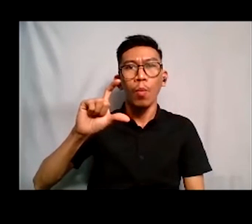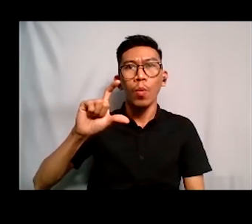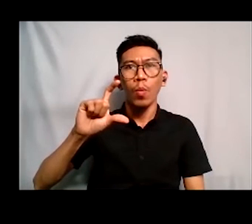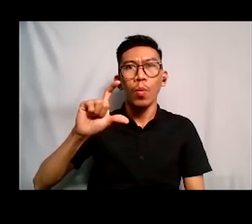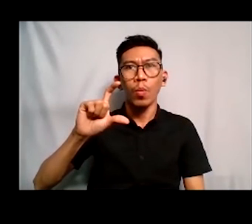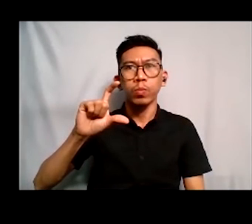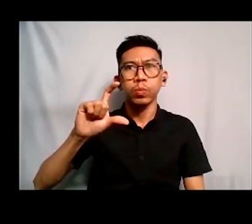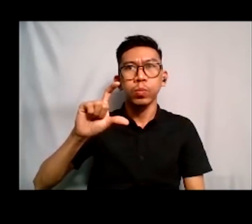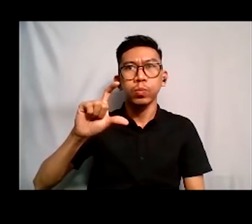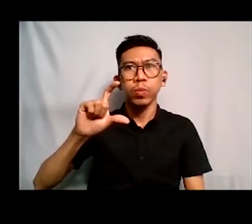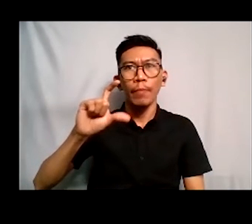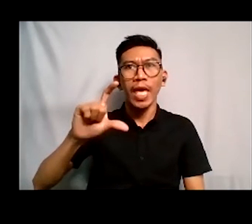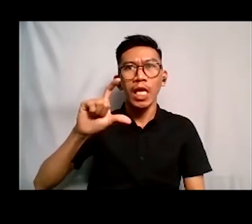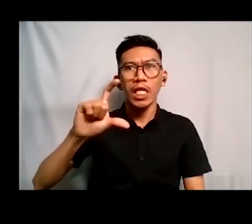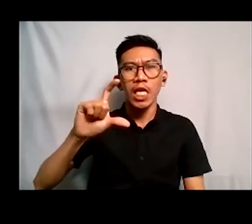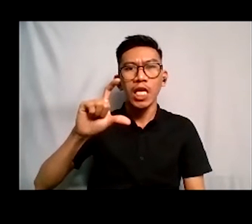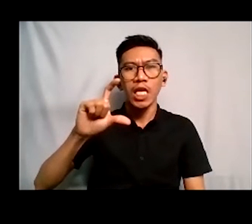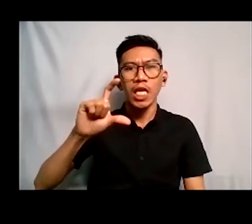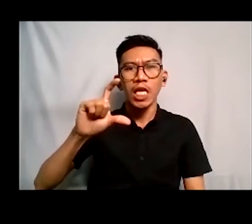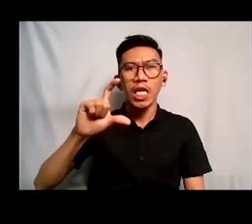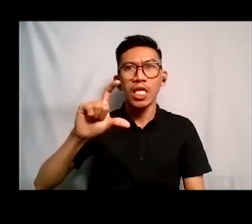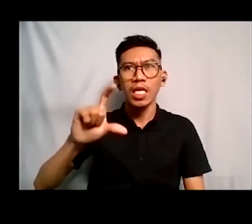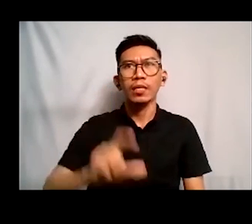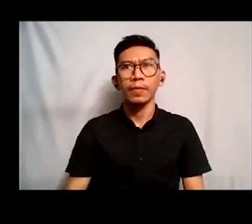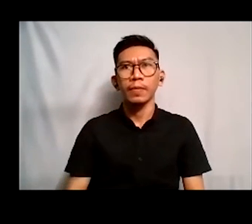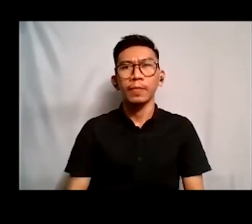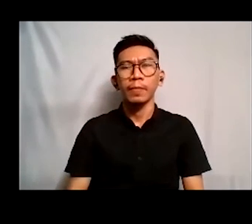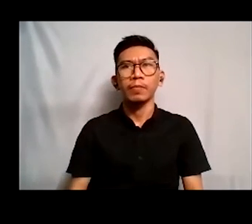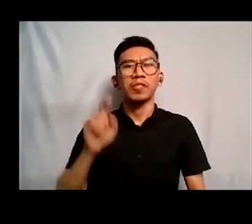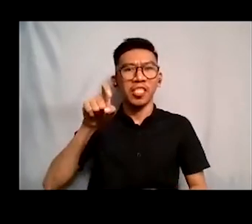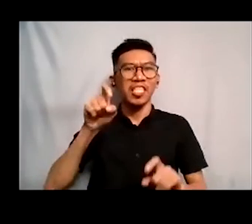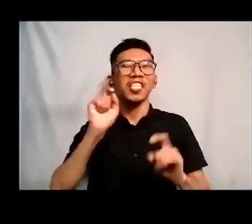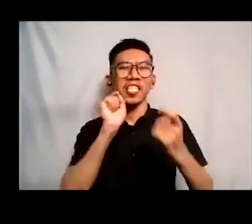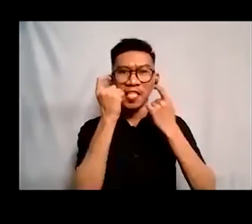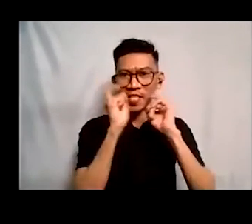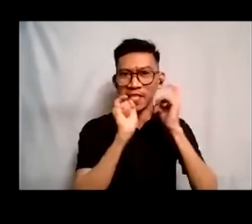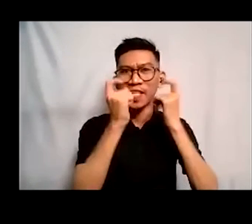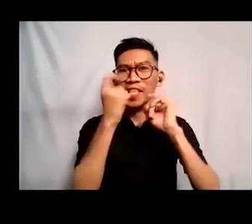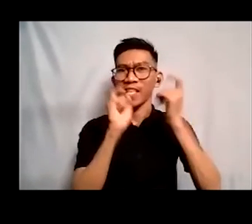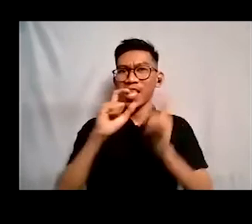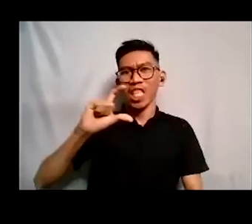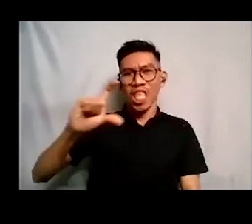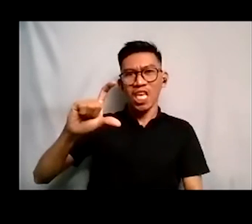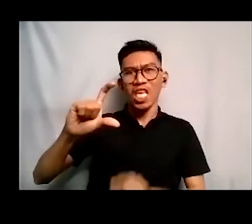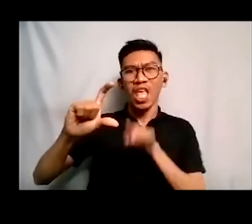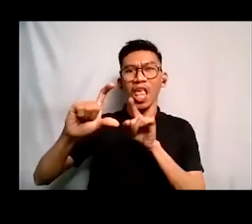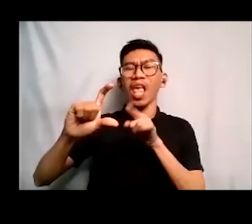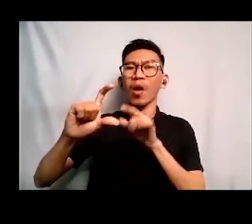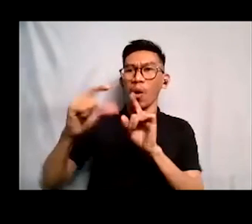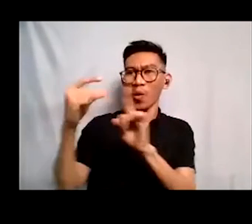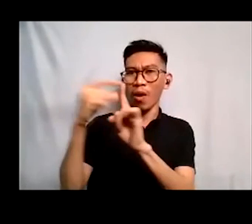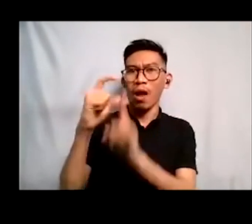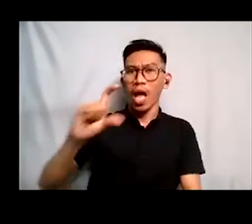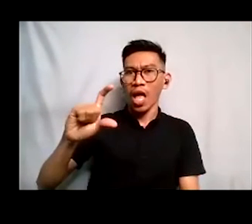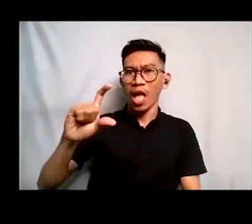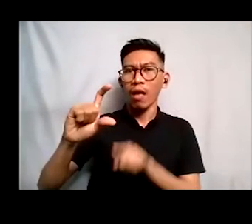you're almost always going to have some kind of facial expression associated with that sign, whether you